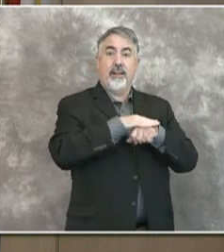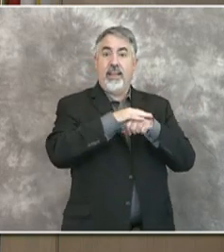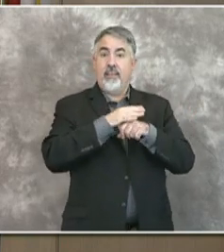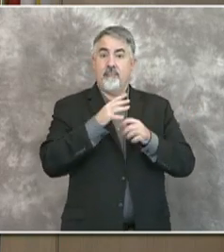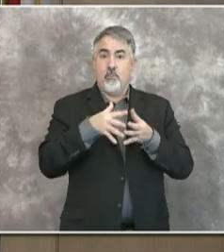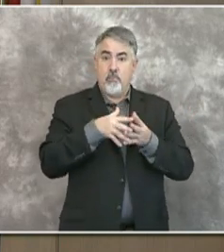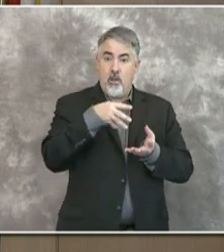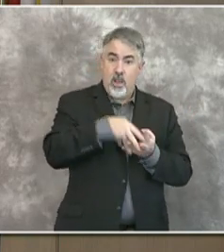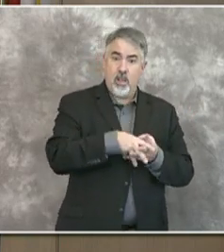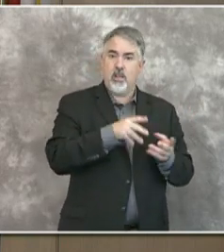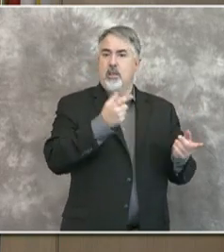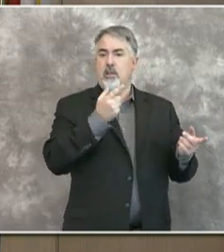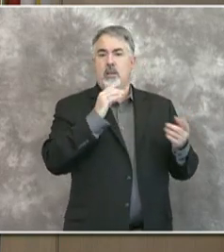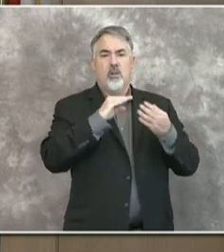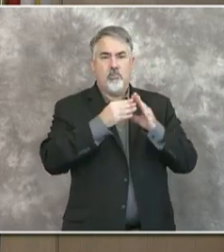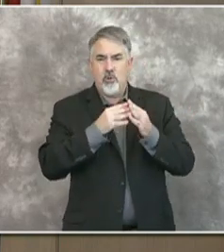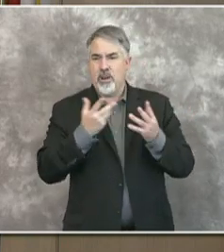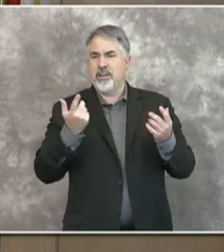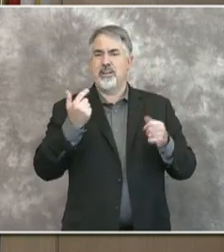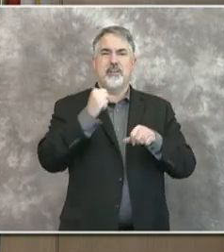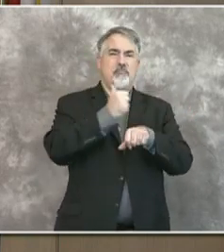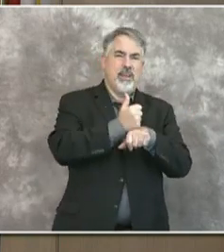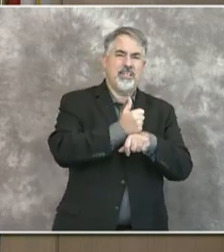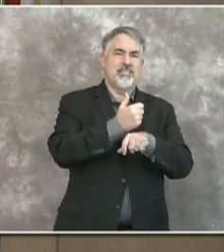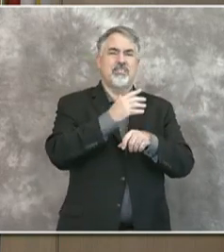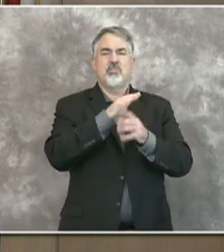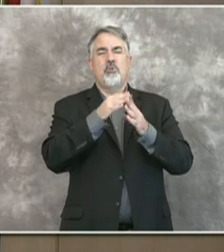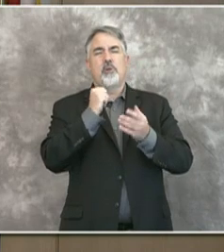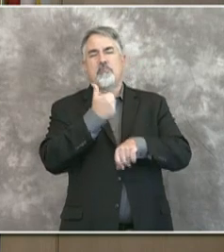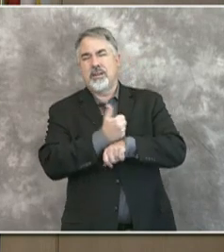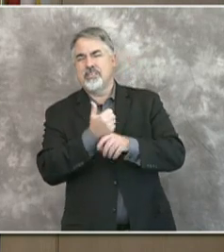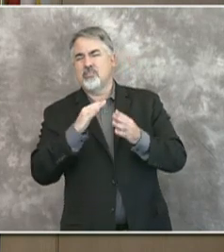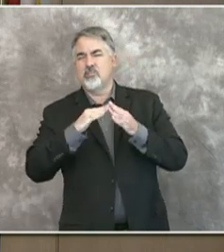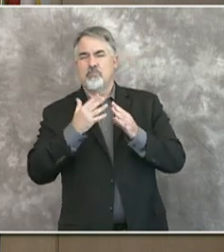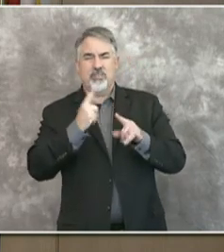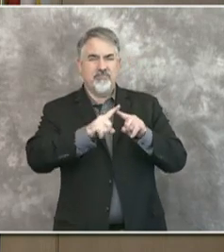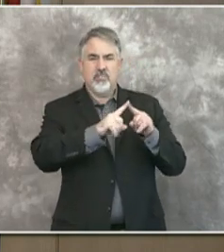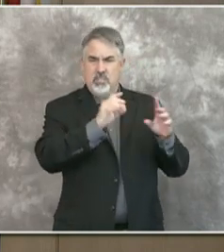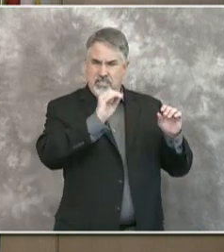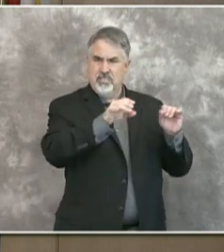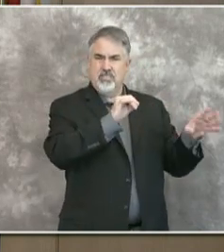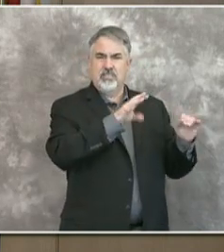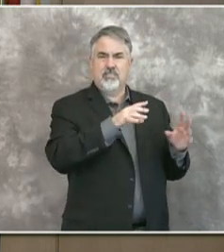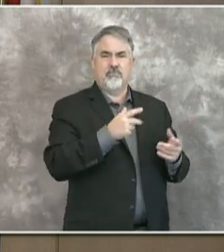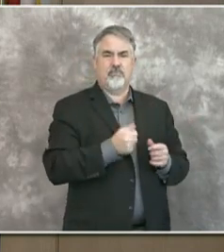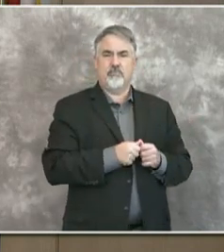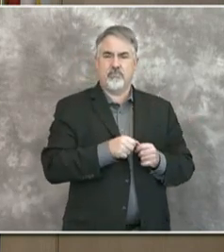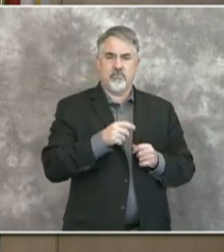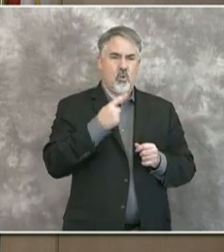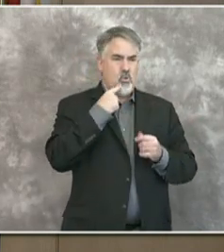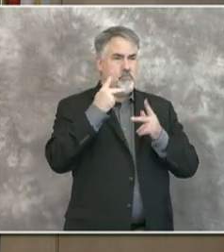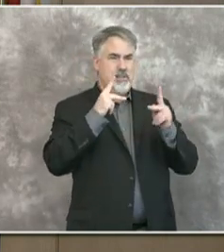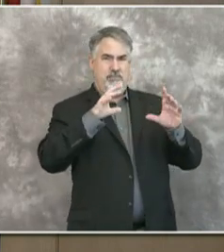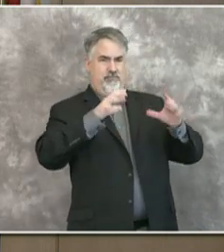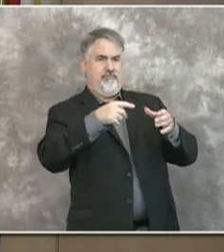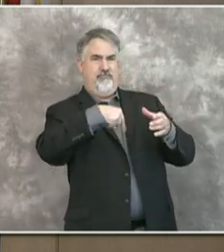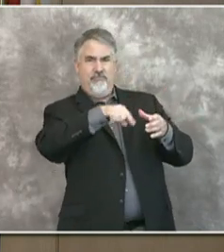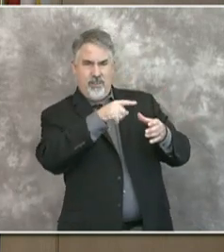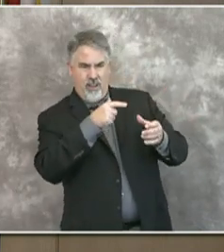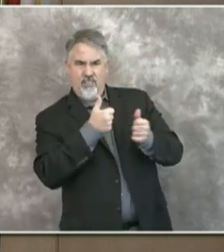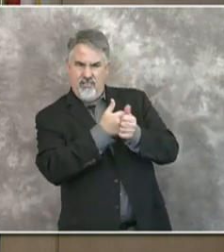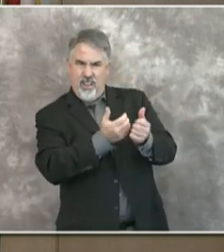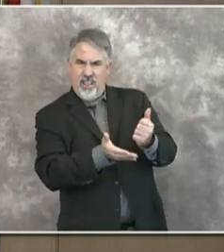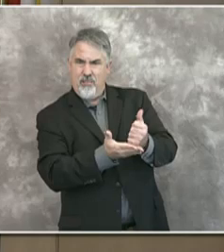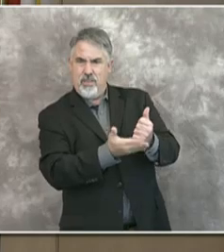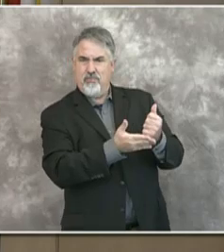our community-based clinics, as I mentioned, stakeholders in our rural communities, our conjugate care facilities, our skilled nursing facilities, our